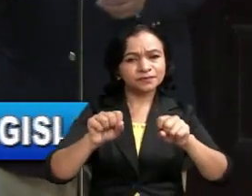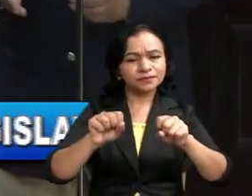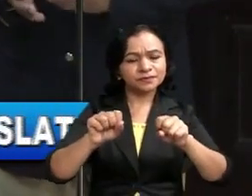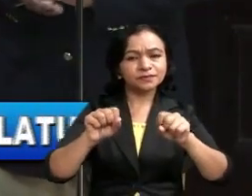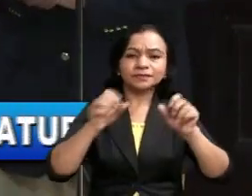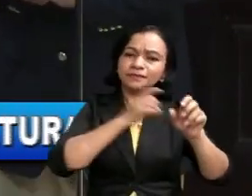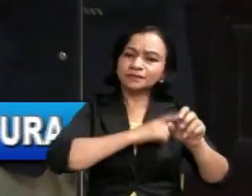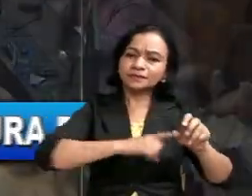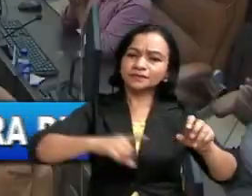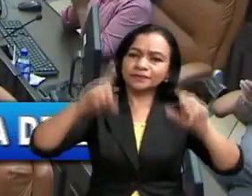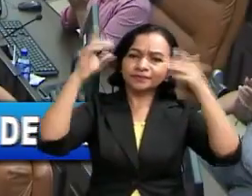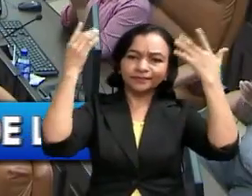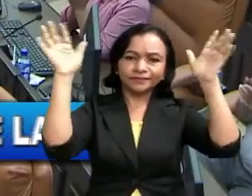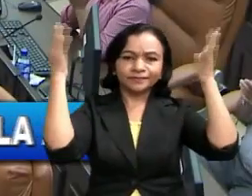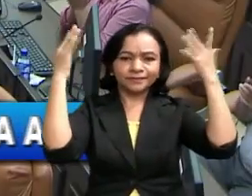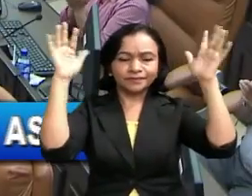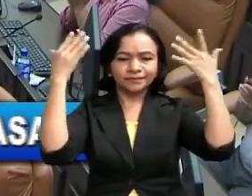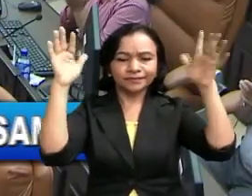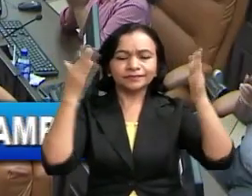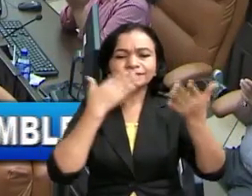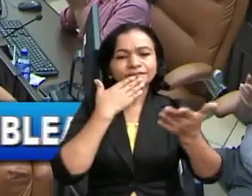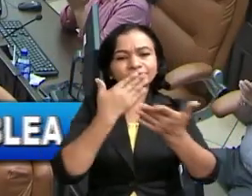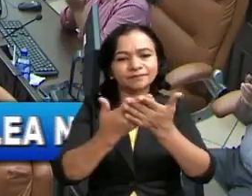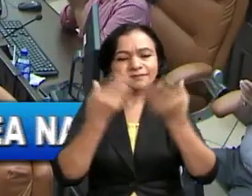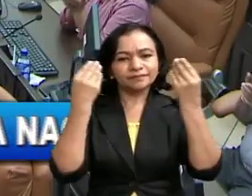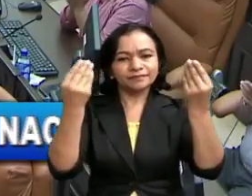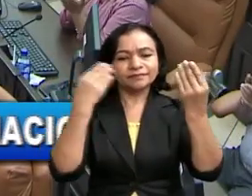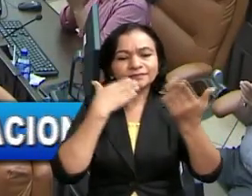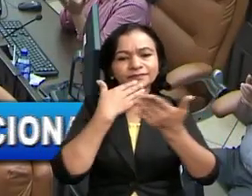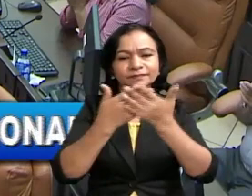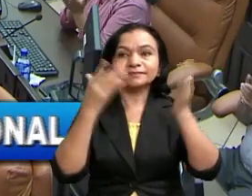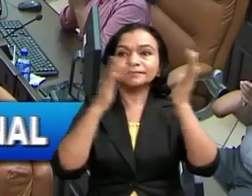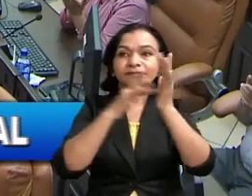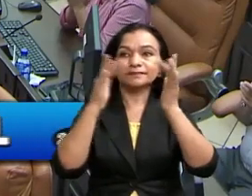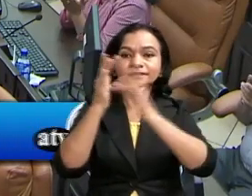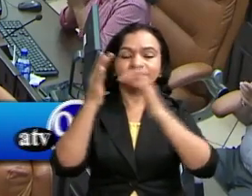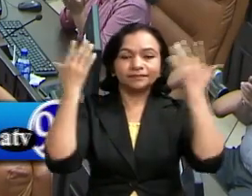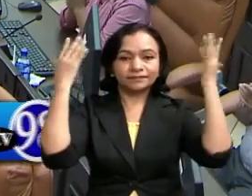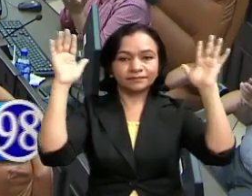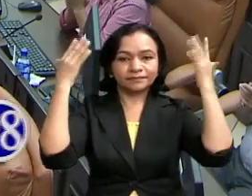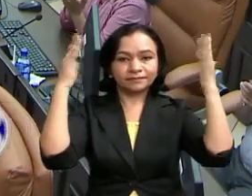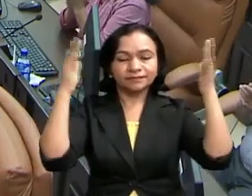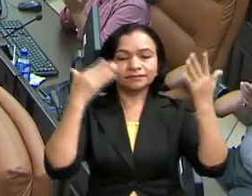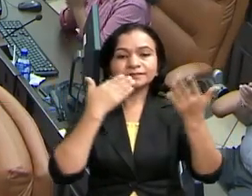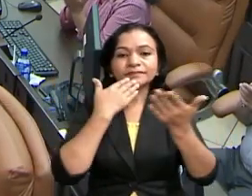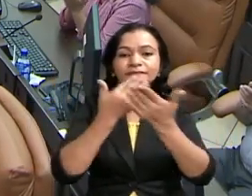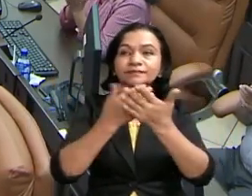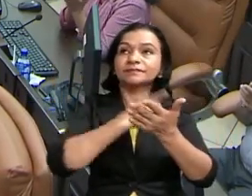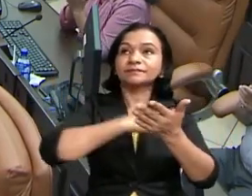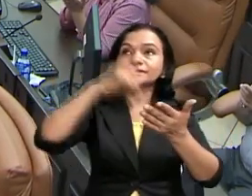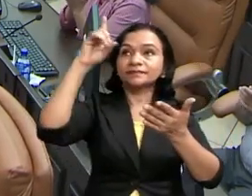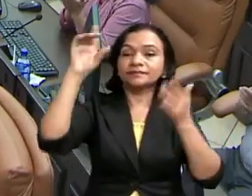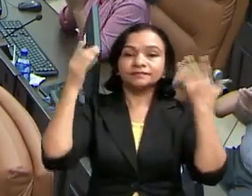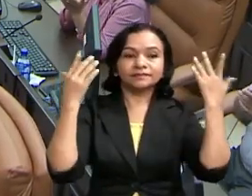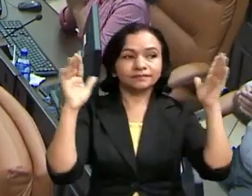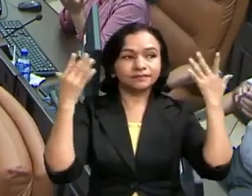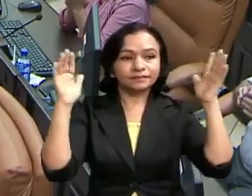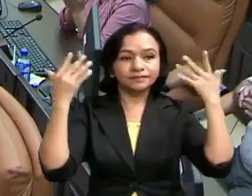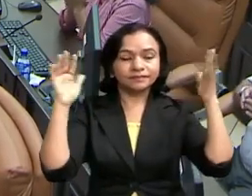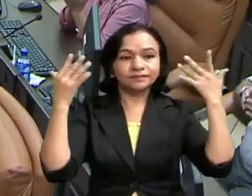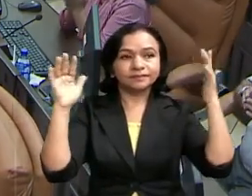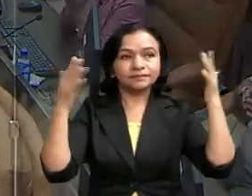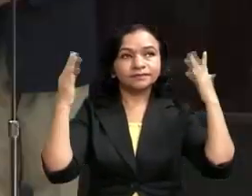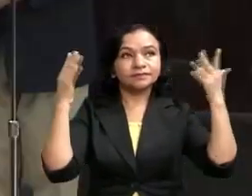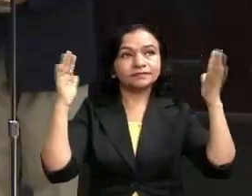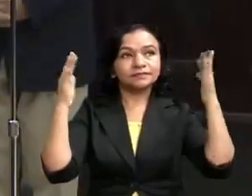al Señor Jesucristo? Thank you, Jesus. Gracias, Jesús. Thank you, Lord. Gracias, Señor. We would